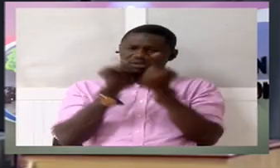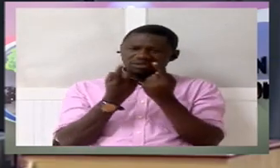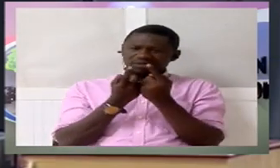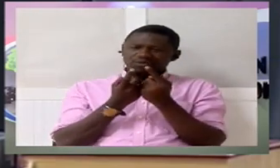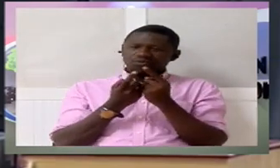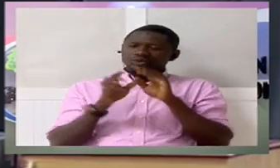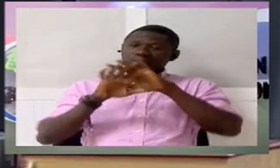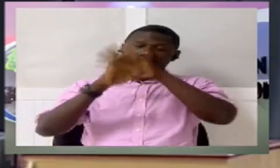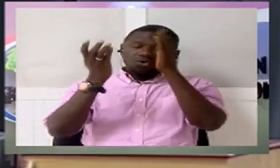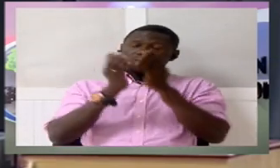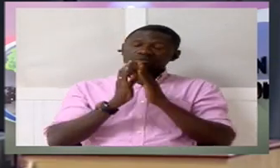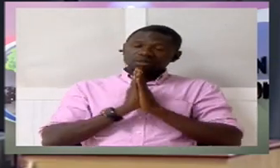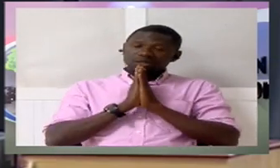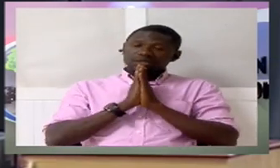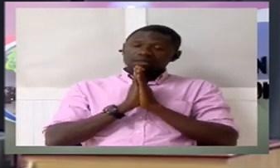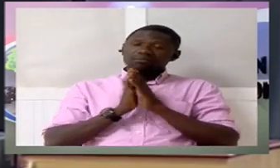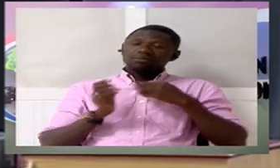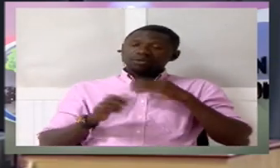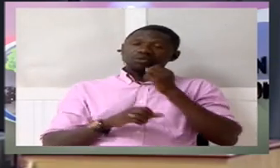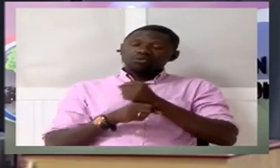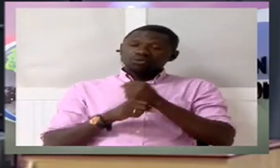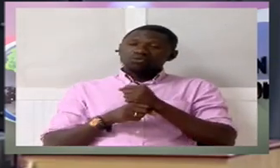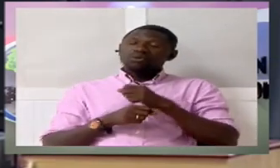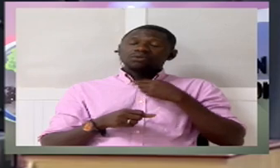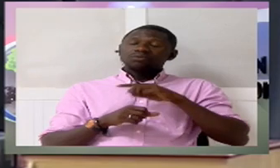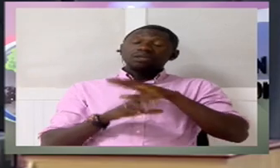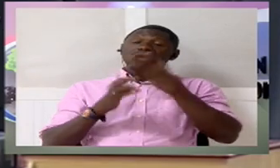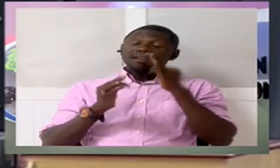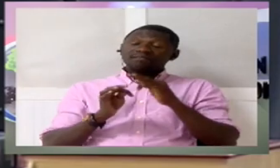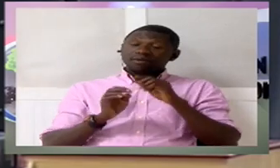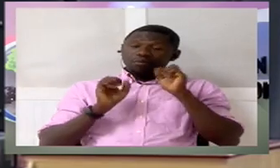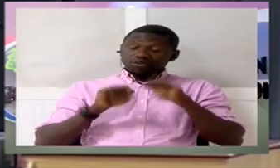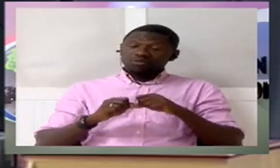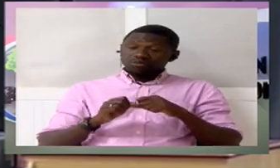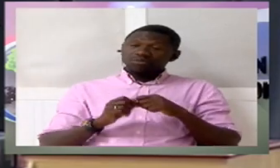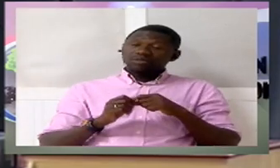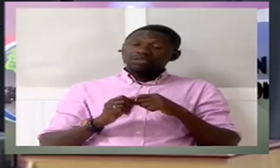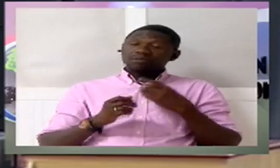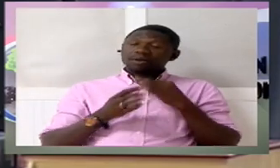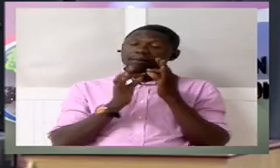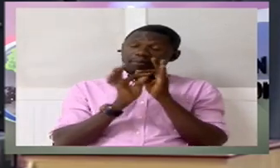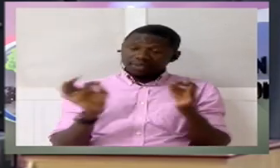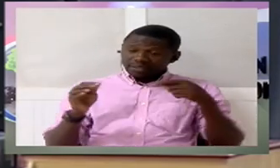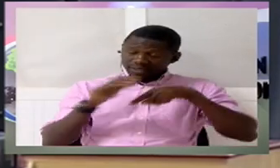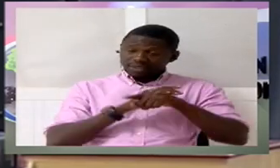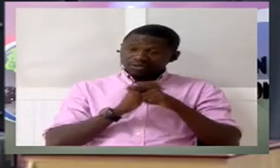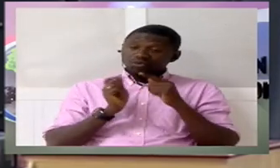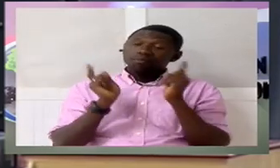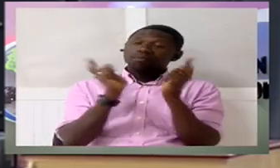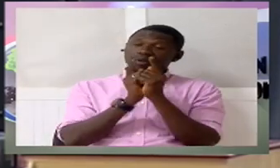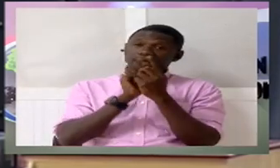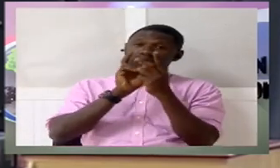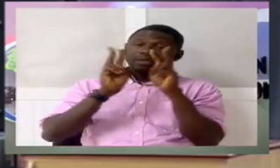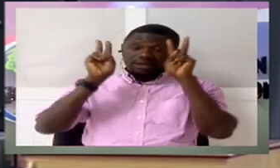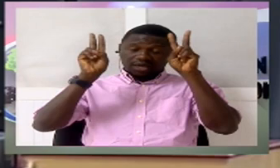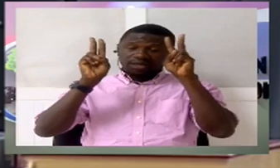nka dual membeke ni na kairobe ya jamme jauto alay na jeri ndinyola. With all the press I used to make, that if my peace would come